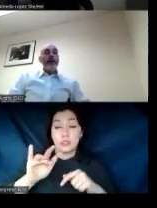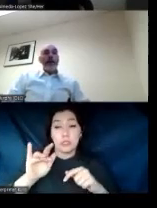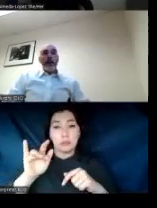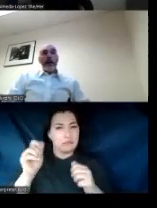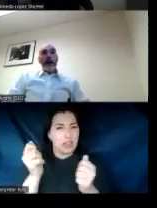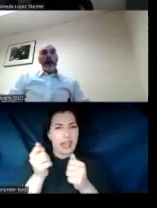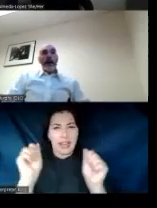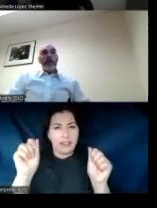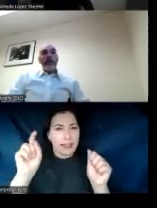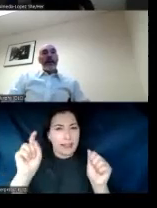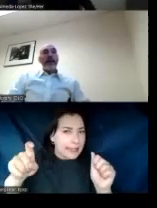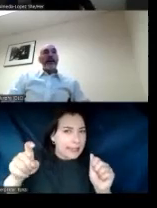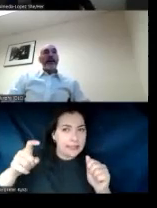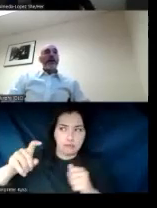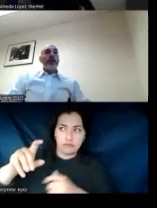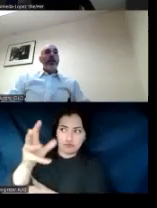doors.